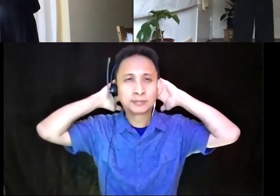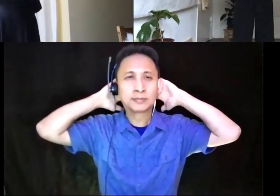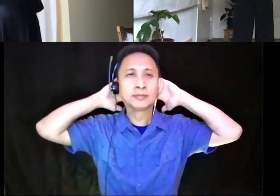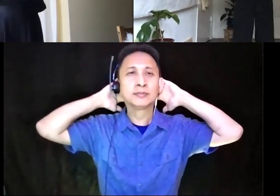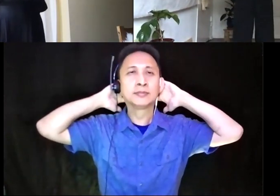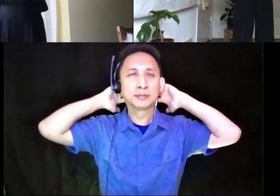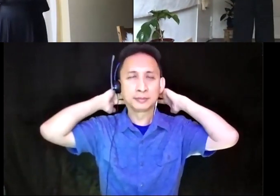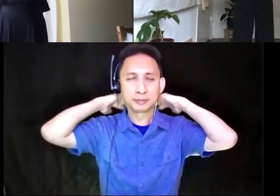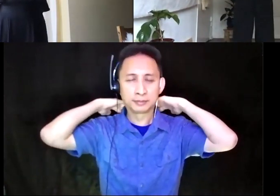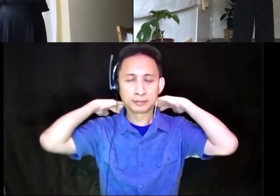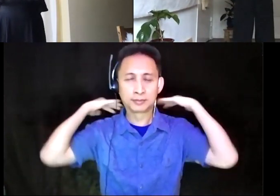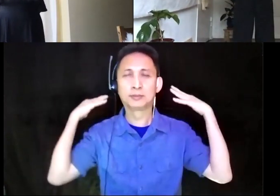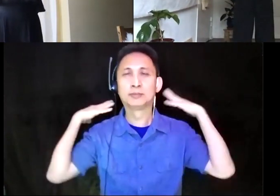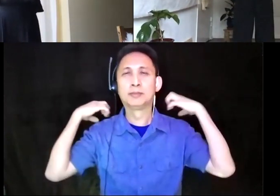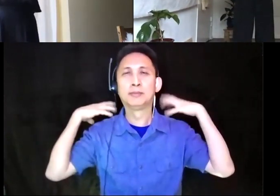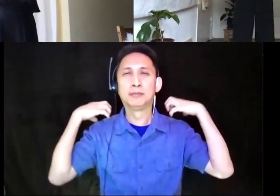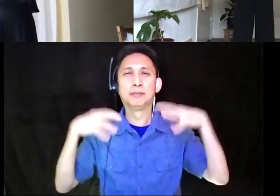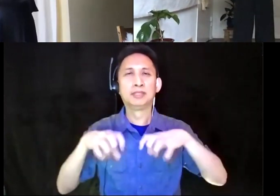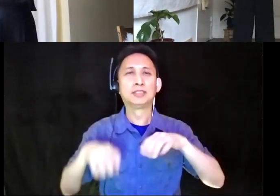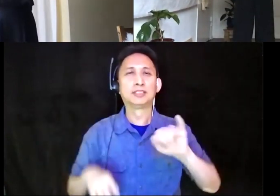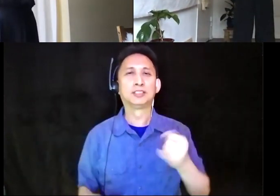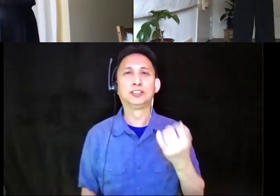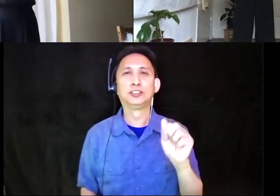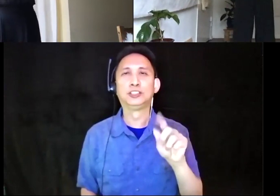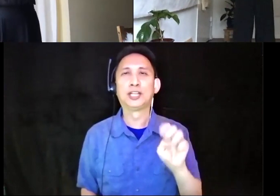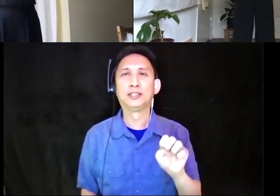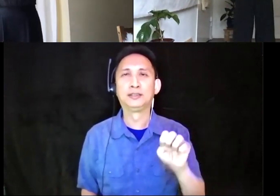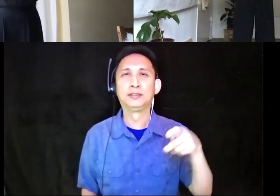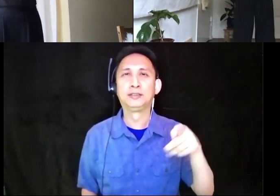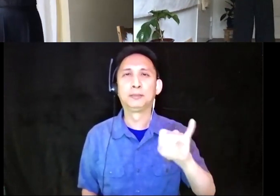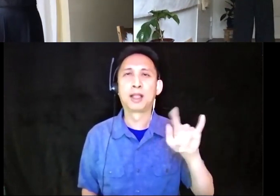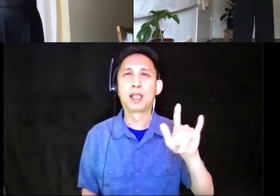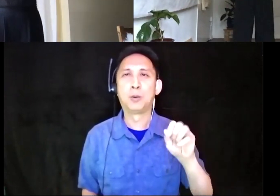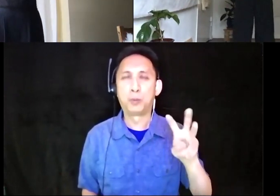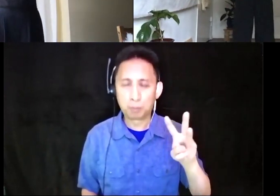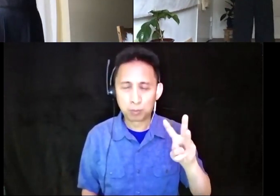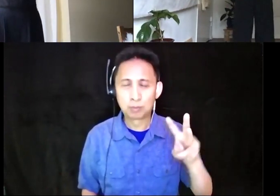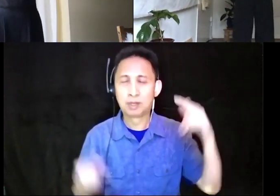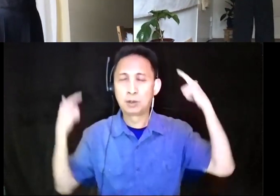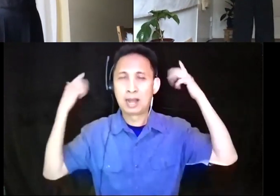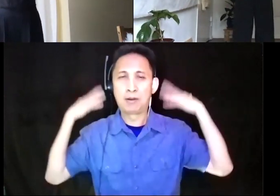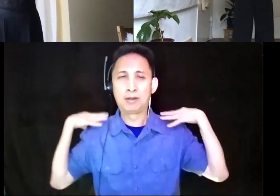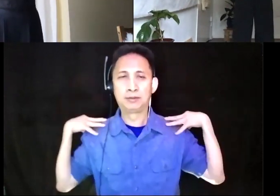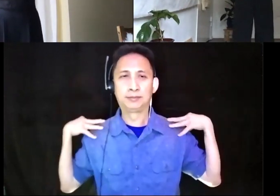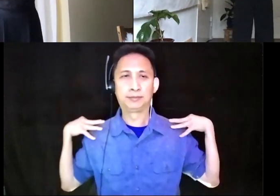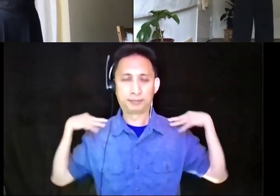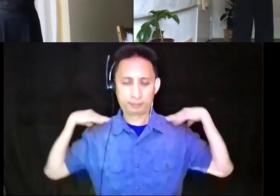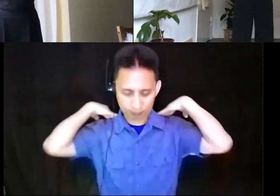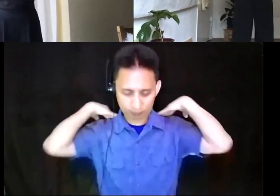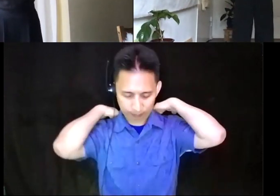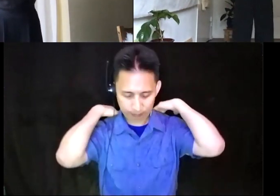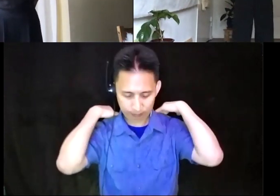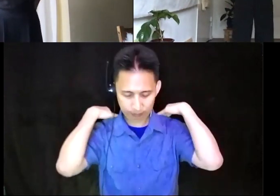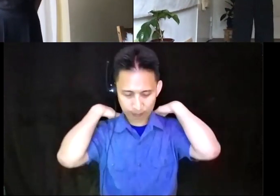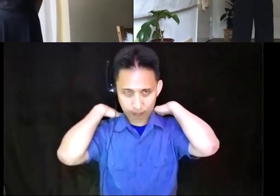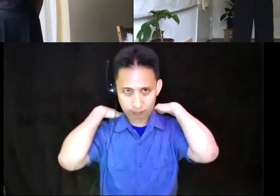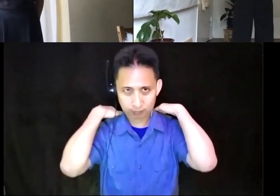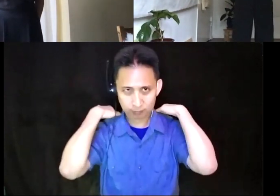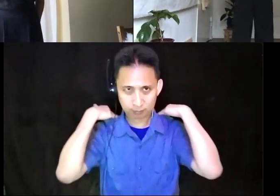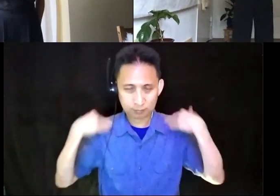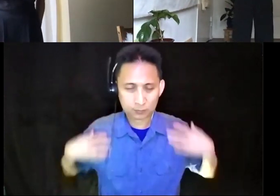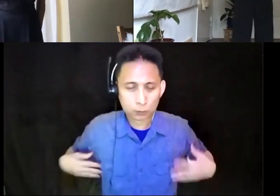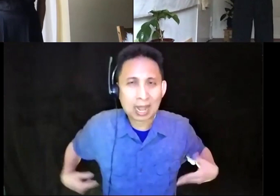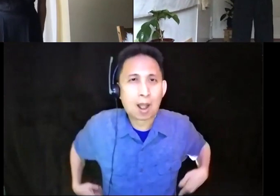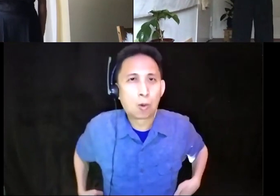Massaging the jade pillow. And down on the sides. Back over, passing the